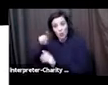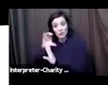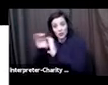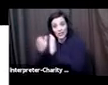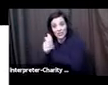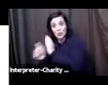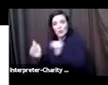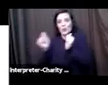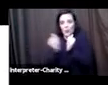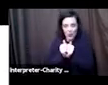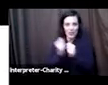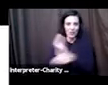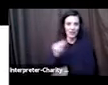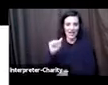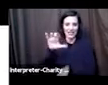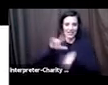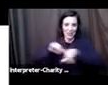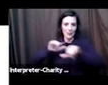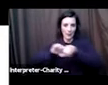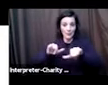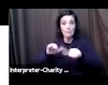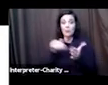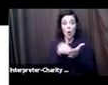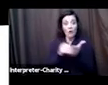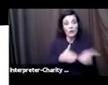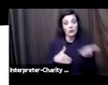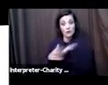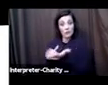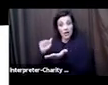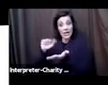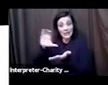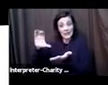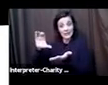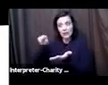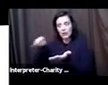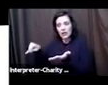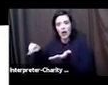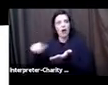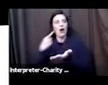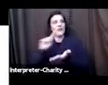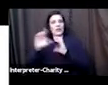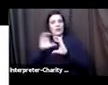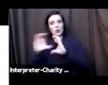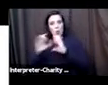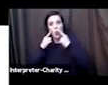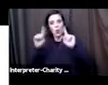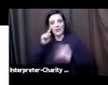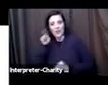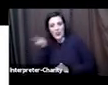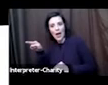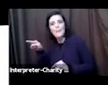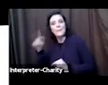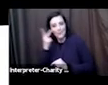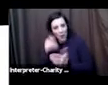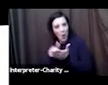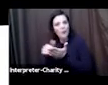lot of improvements in those skills too, that now the child has a way to effectively communicate that works for them. So